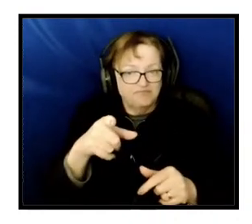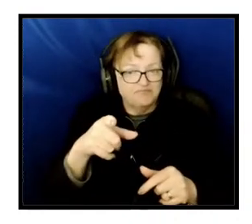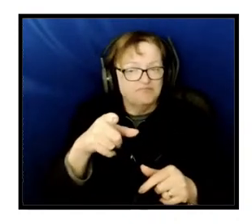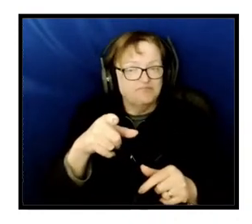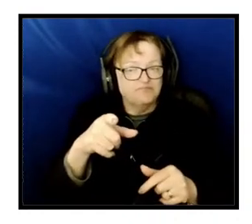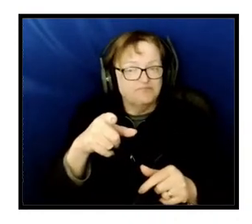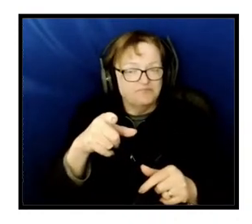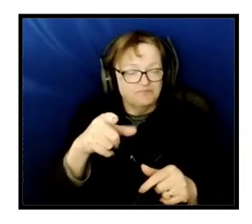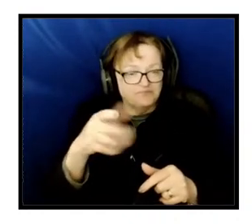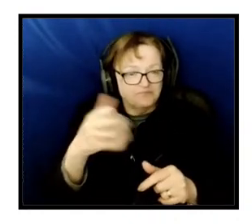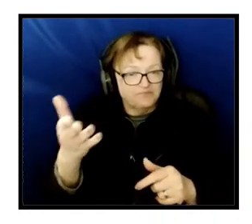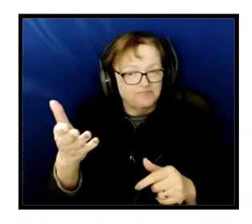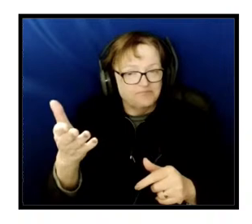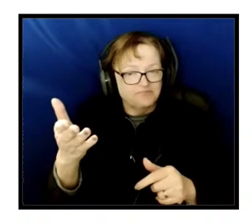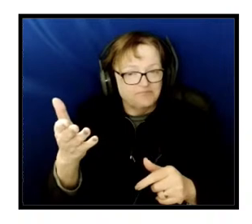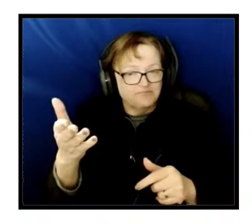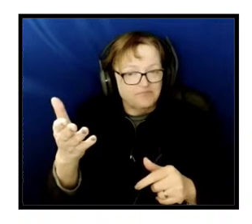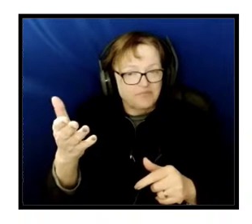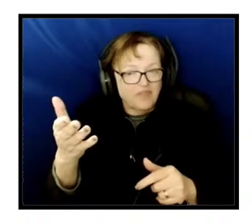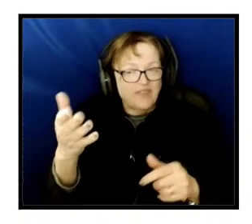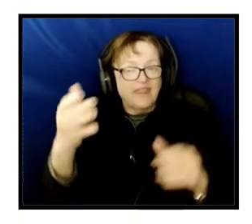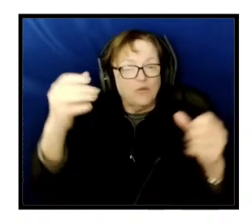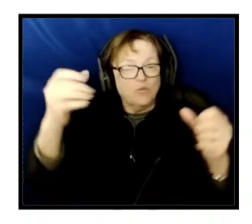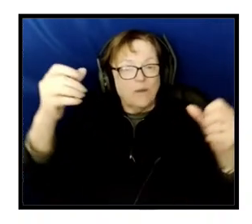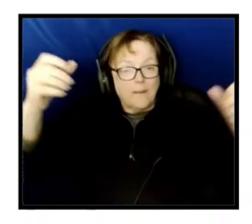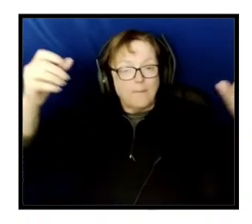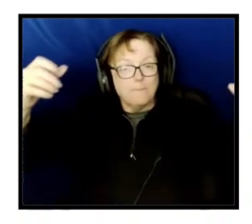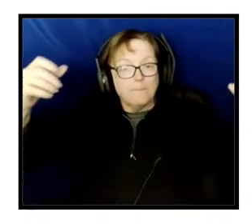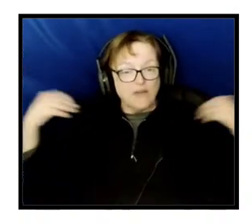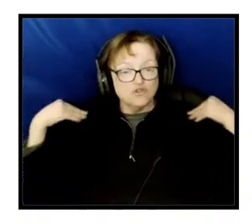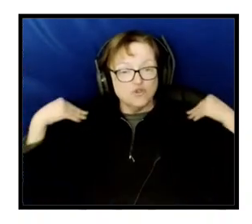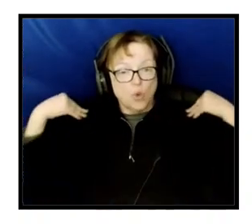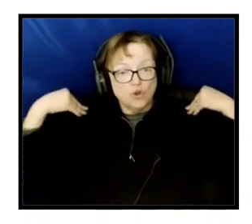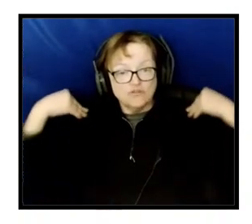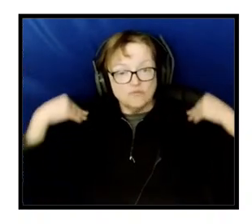up, and then we bounce our shoulders.